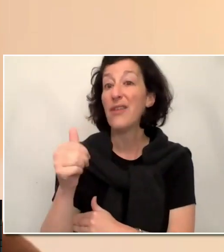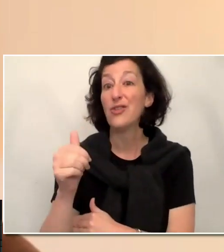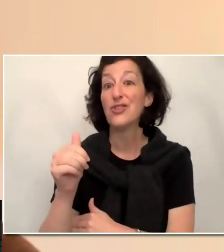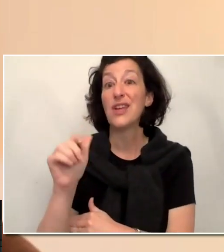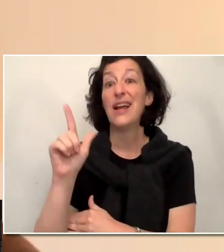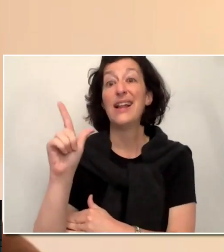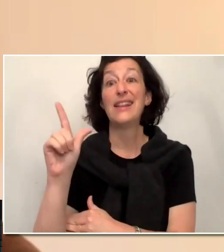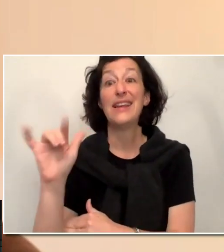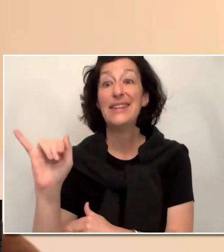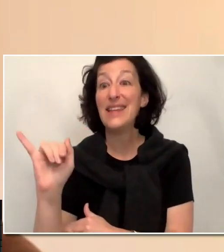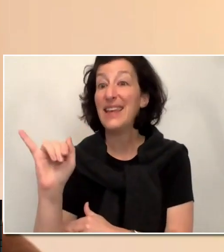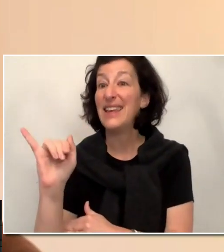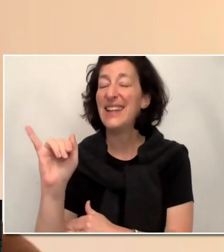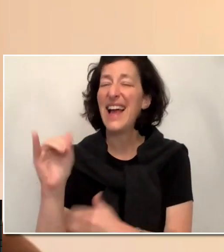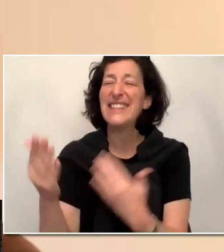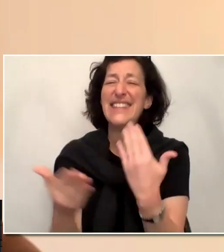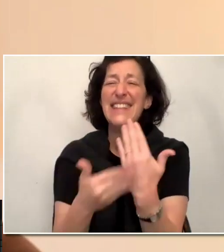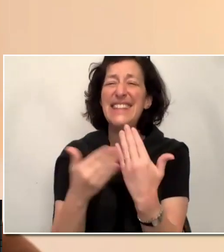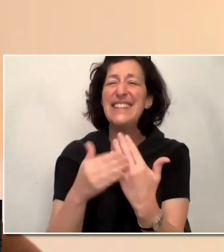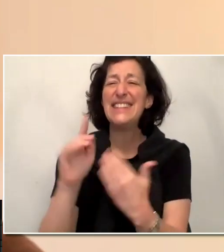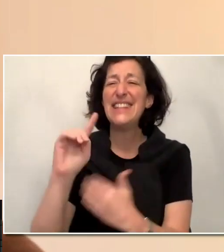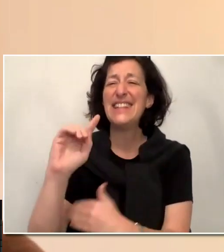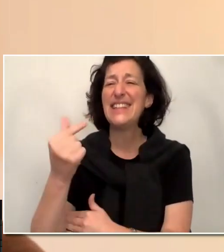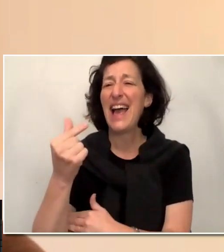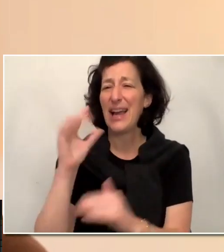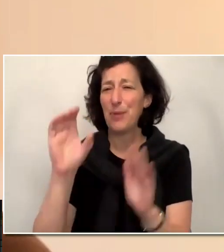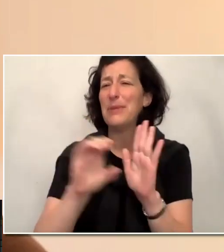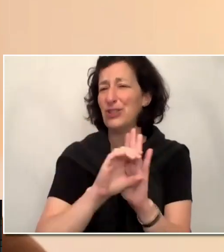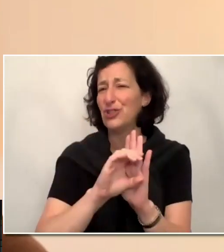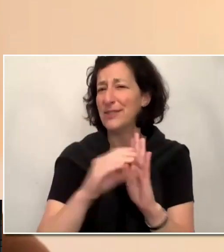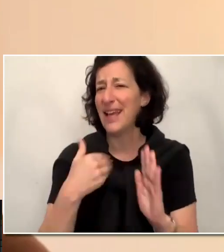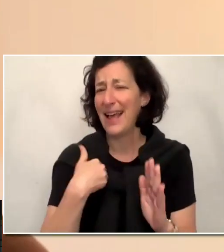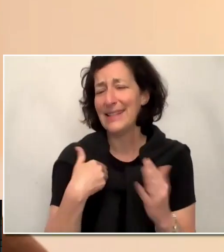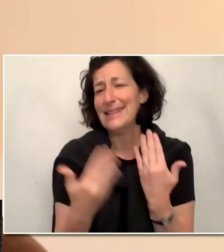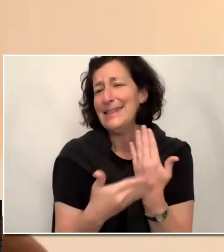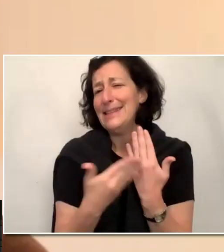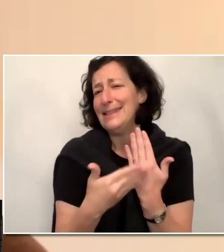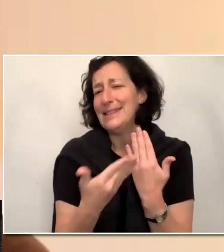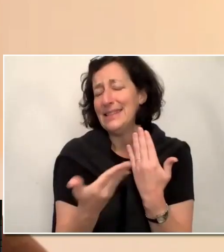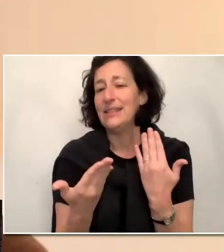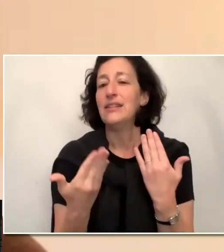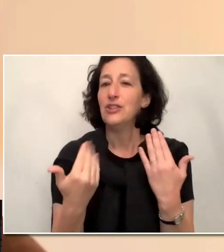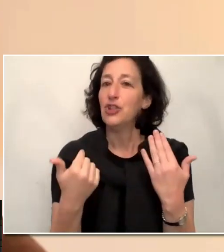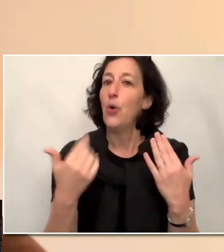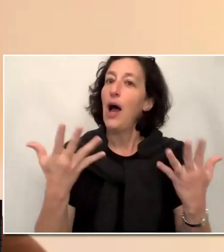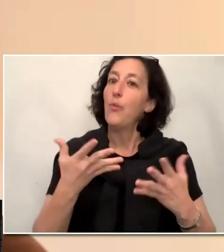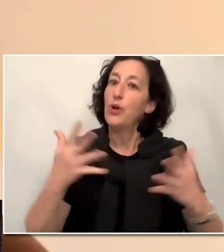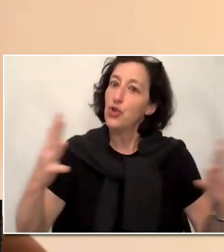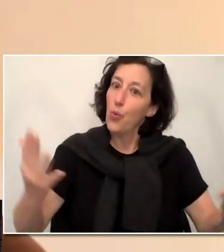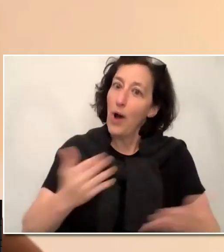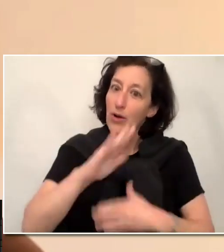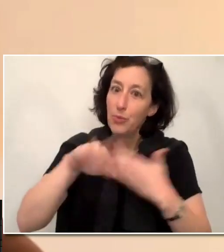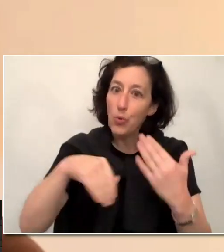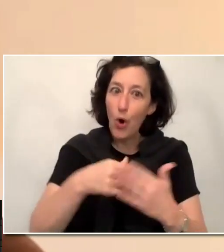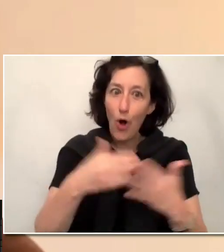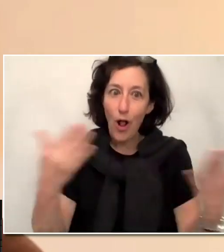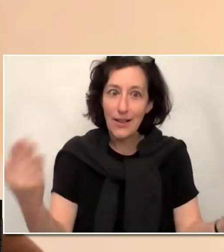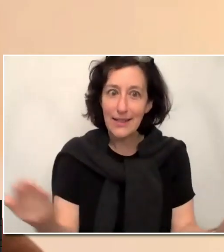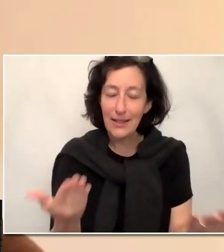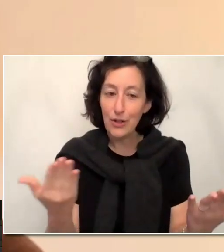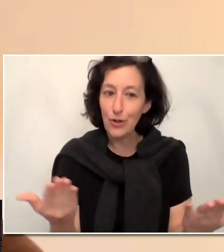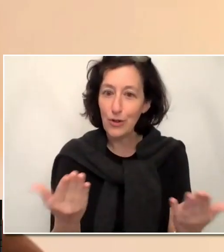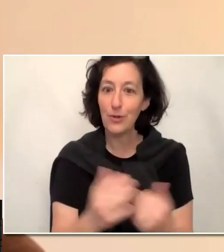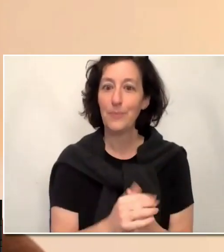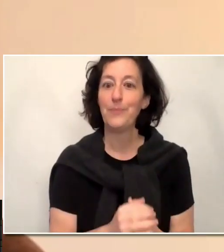allows very easy tagging of photos. So I just wanted to welcome everyone to here. We are going to be